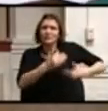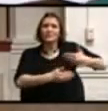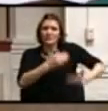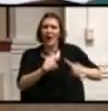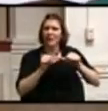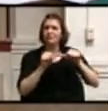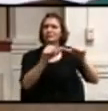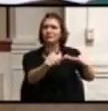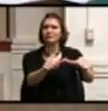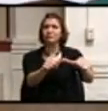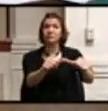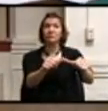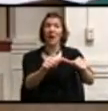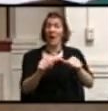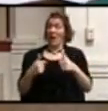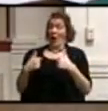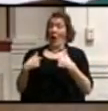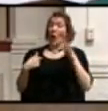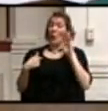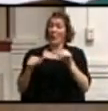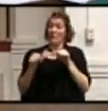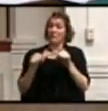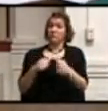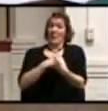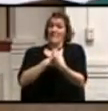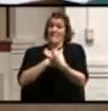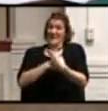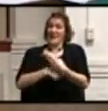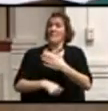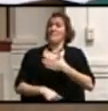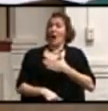These are will outlive my